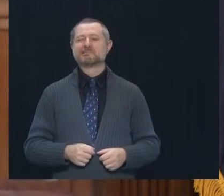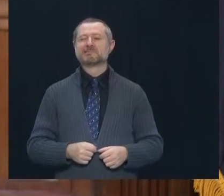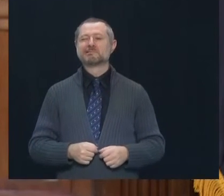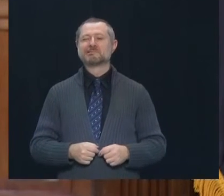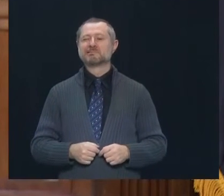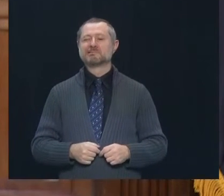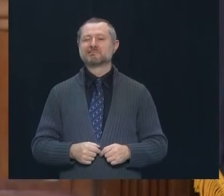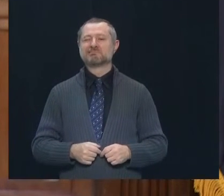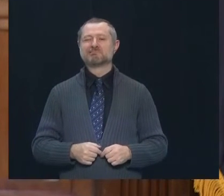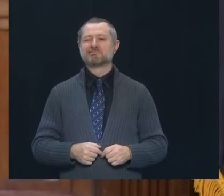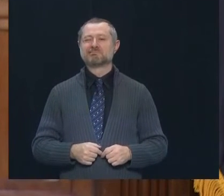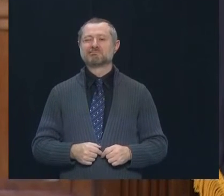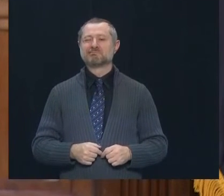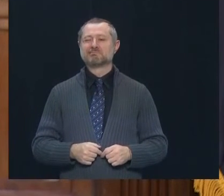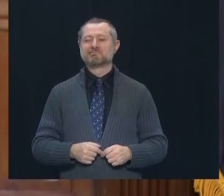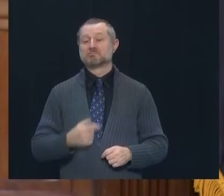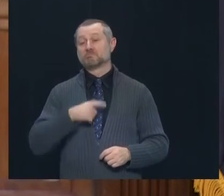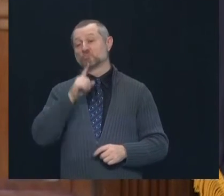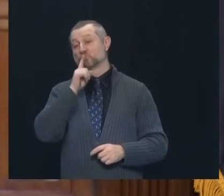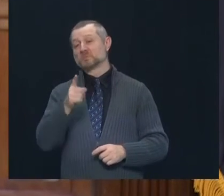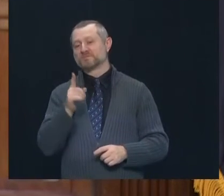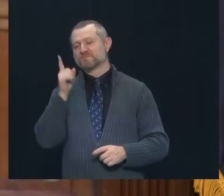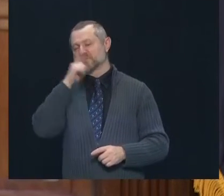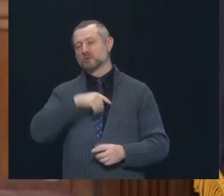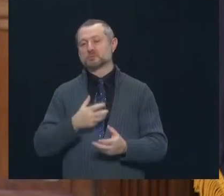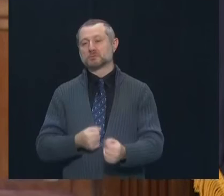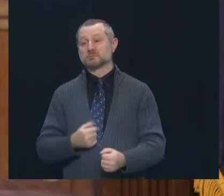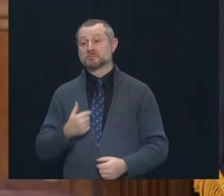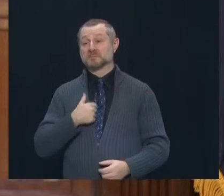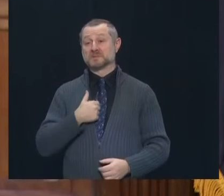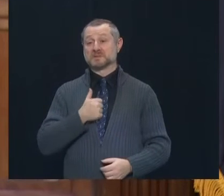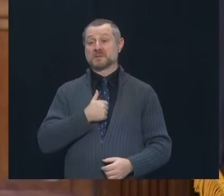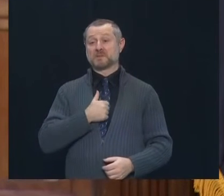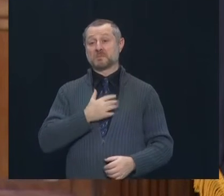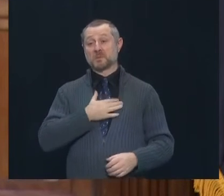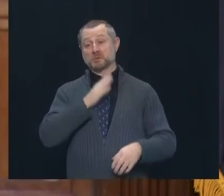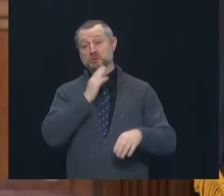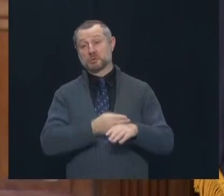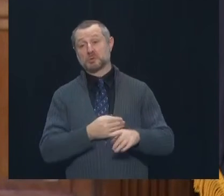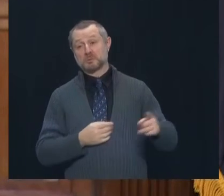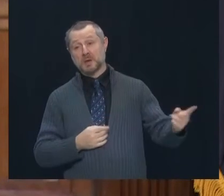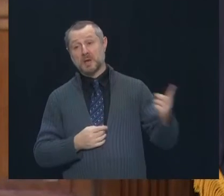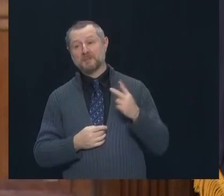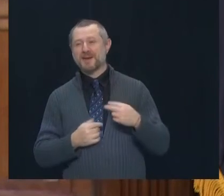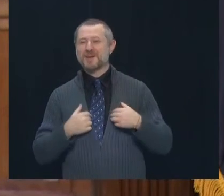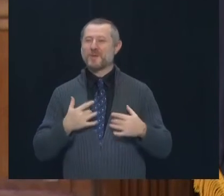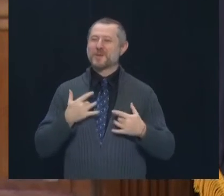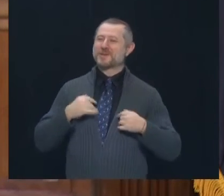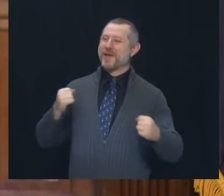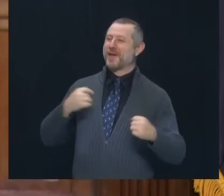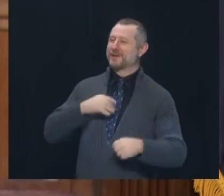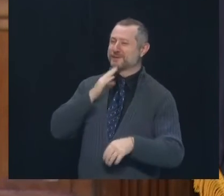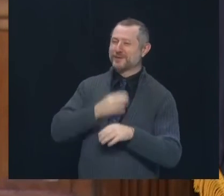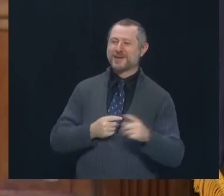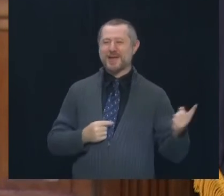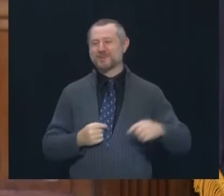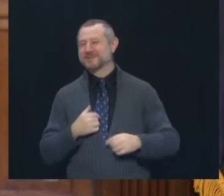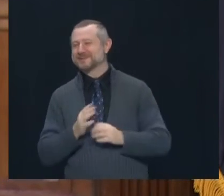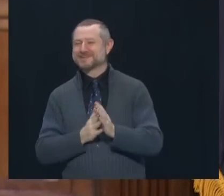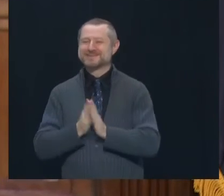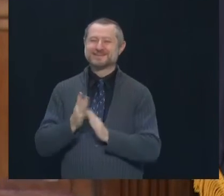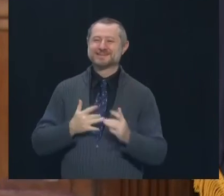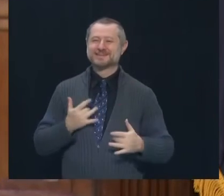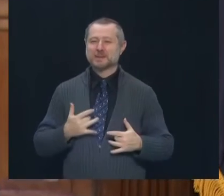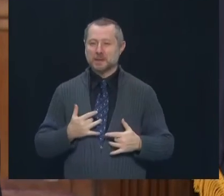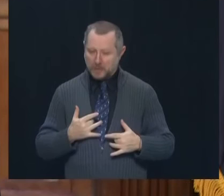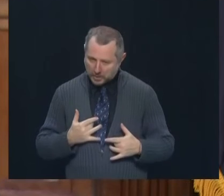There's a real false sense of security. I feel it with myself. You know, my daughters are coming over. Yay, my daughters are coming over. Yeah,